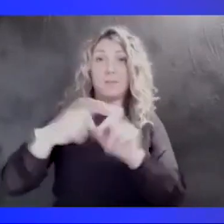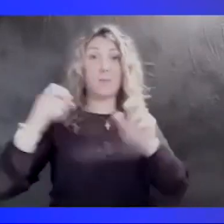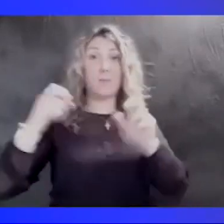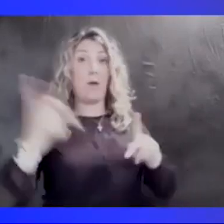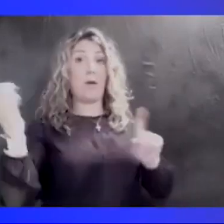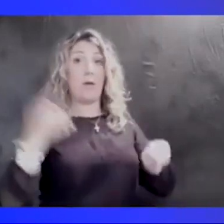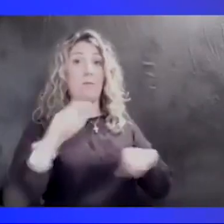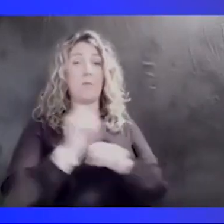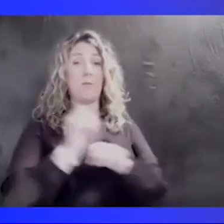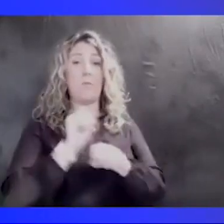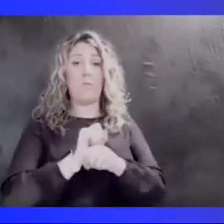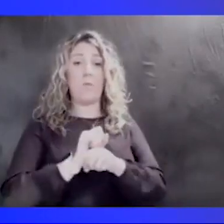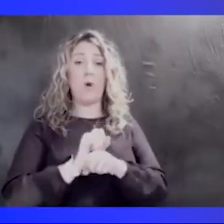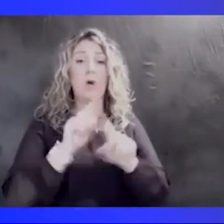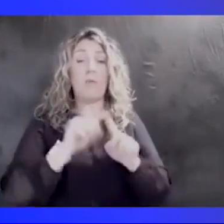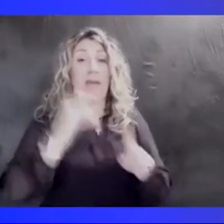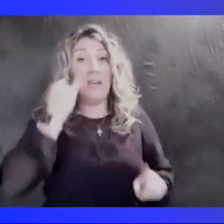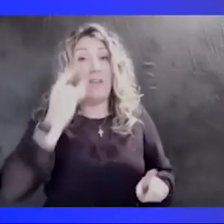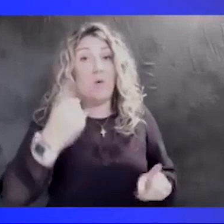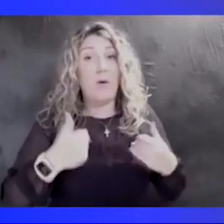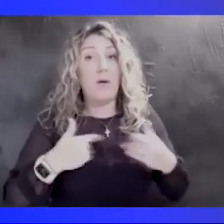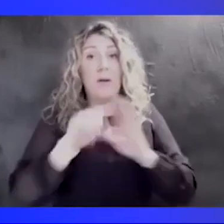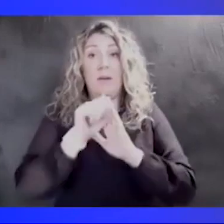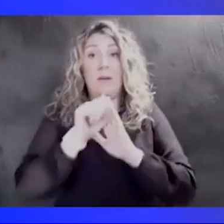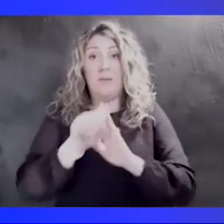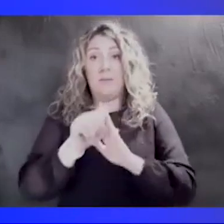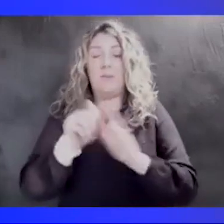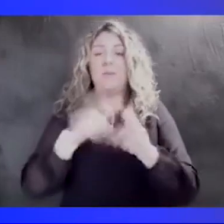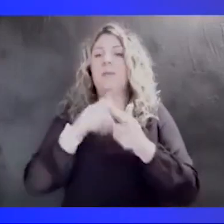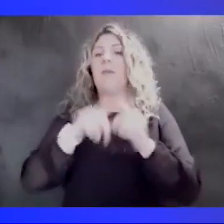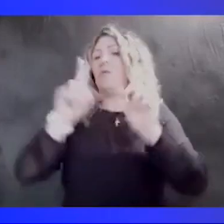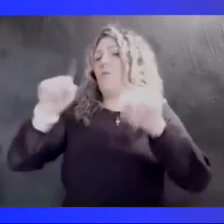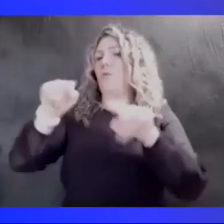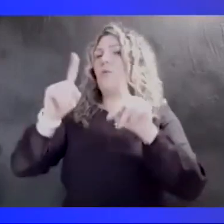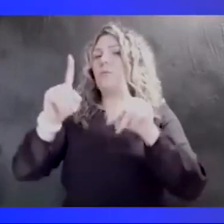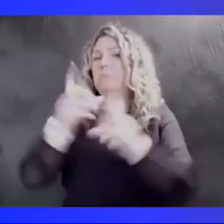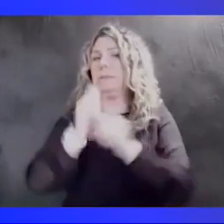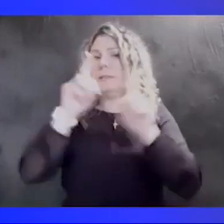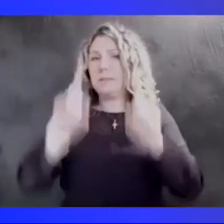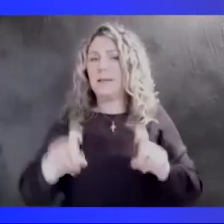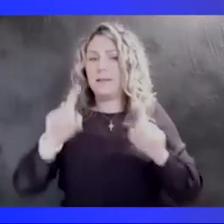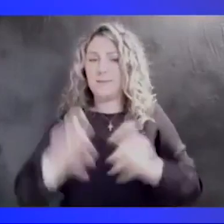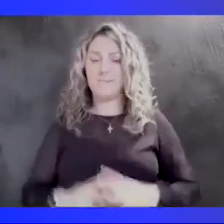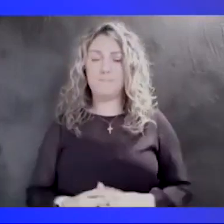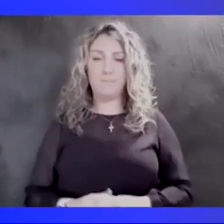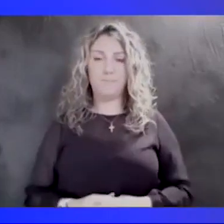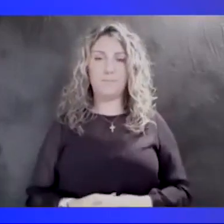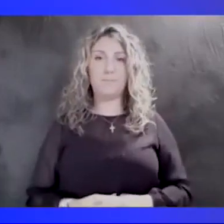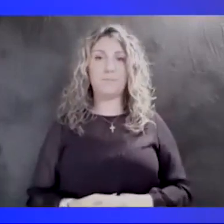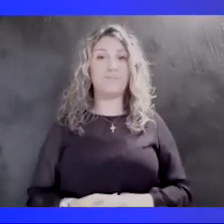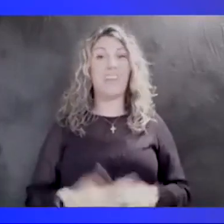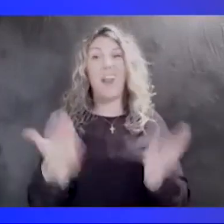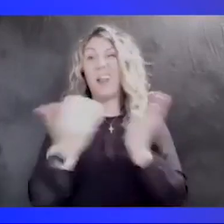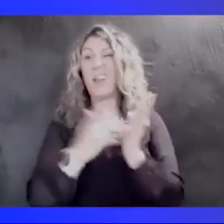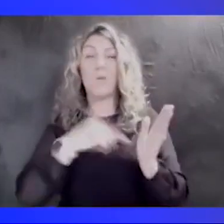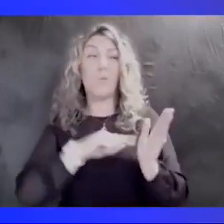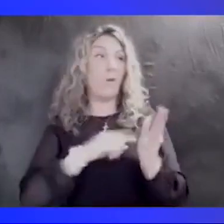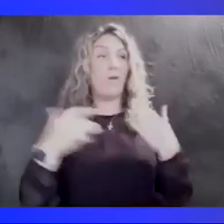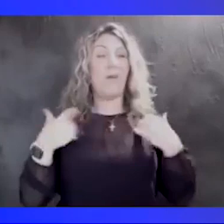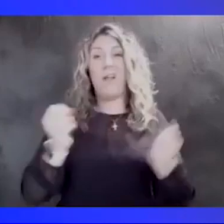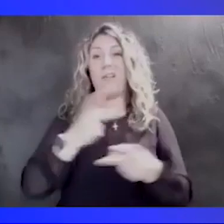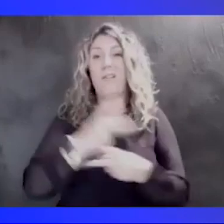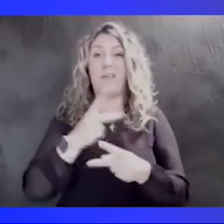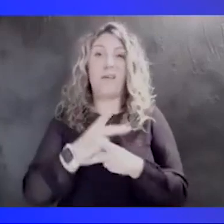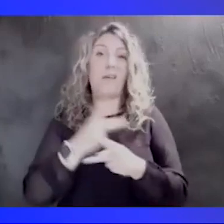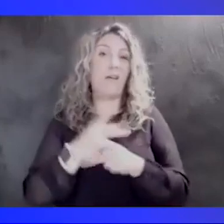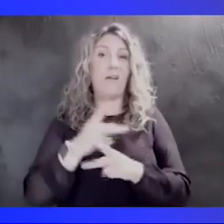you have symptoms, in which case we would have you go get tested. And again, we're in the healthcare environment, we're still masking, and I